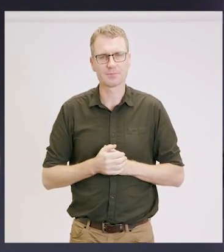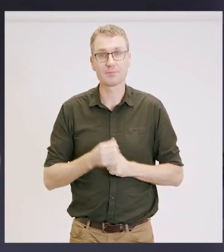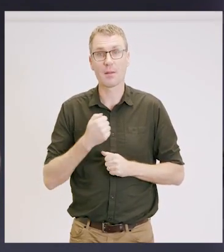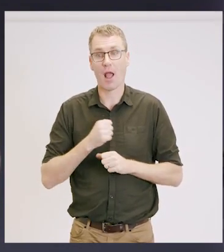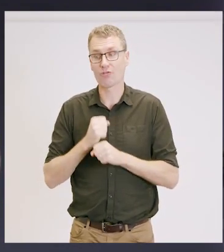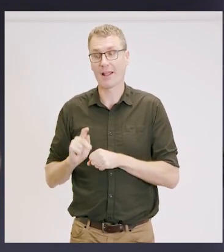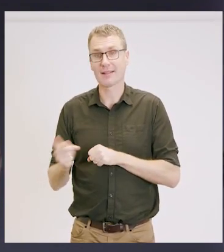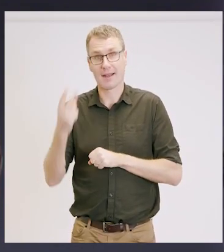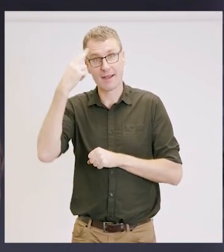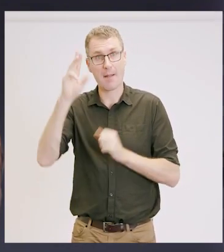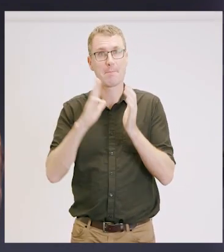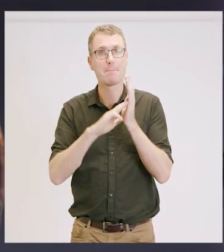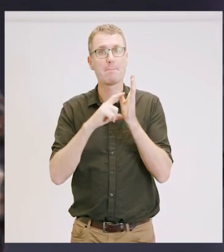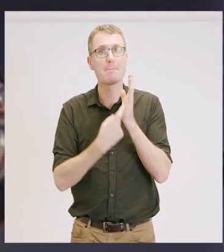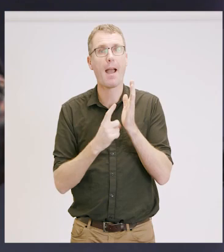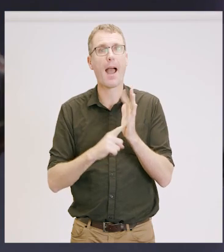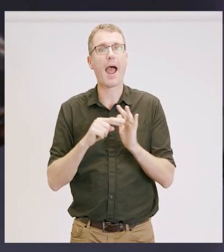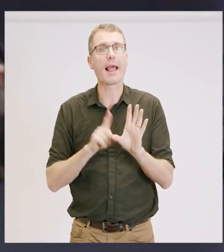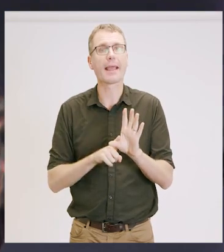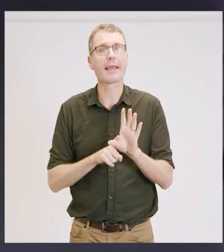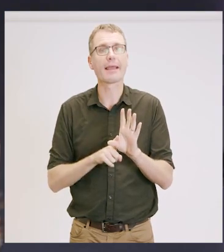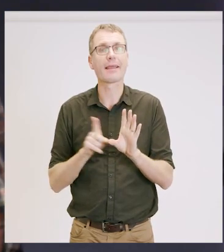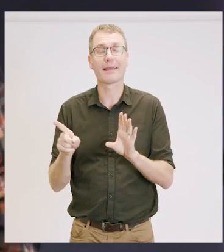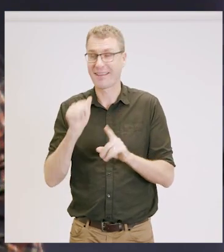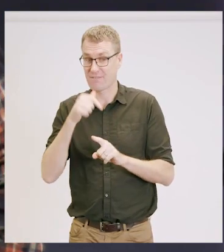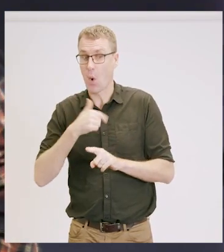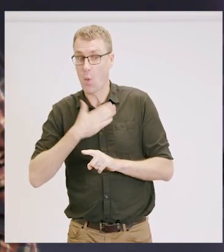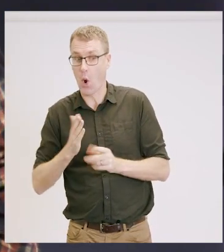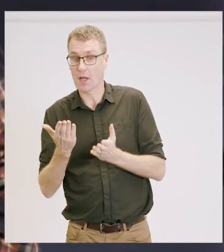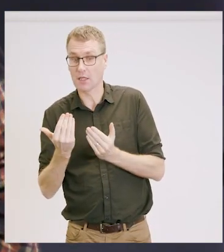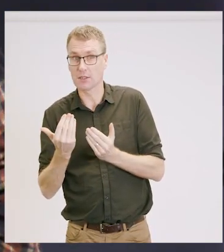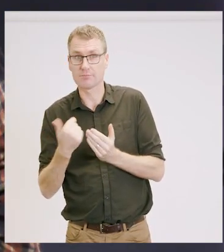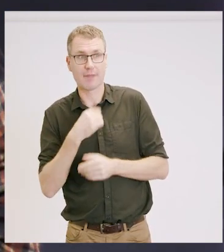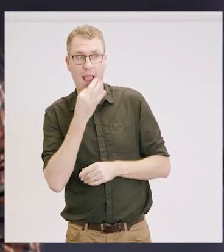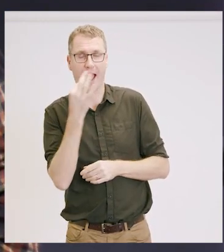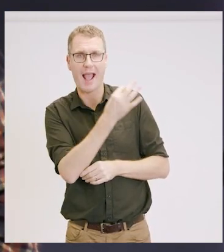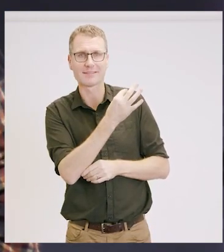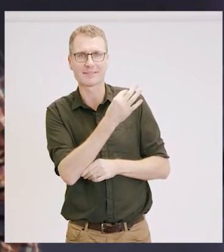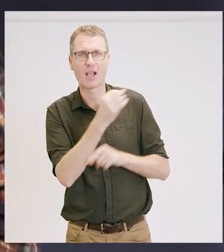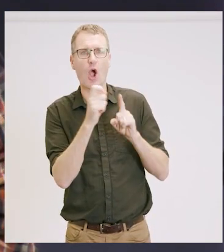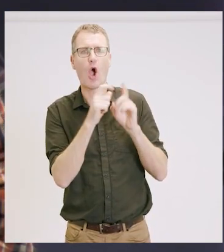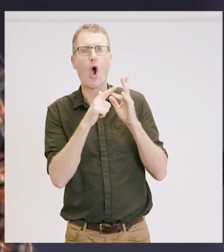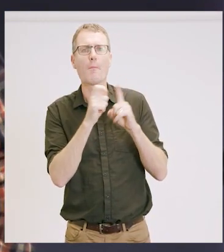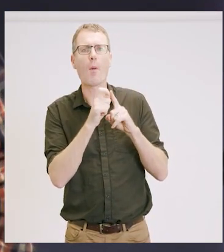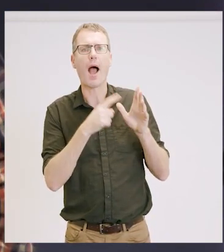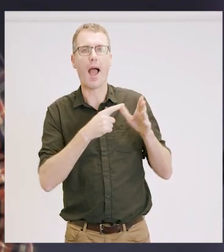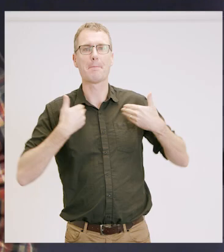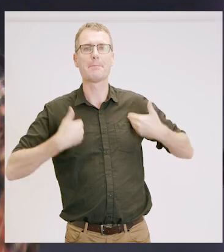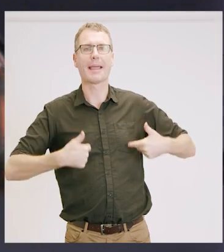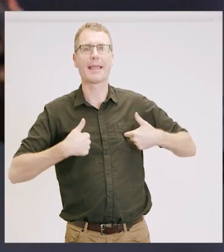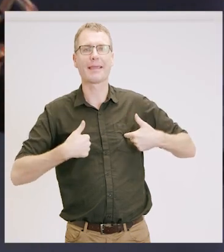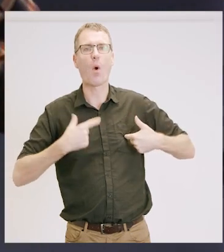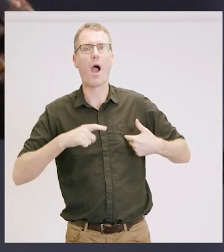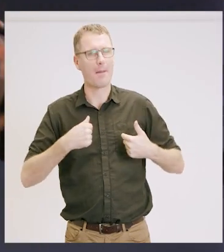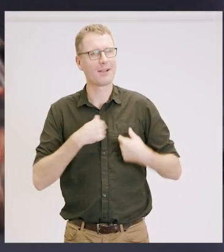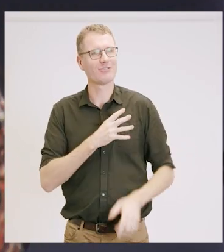connectedness. That if there is, you know, my little grandson, Marley, he knows that if he wants something, he asks Papa,